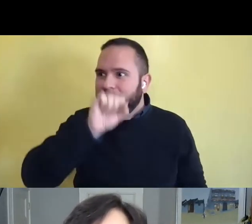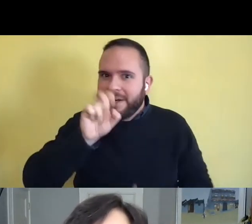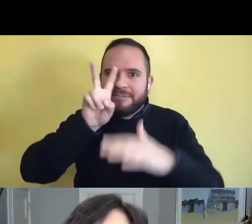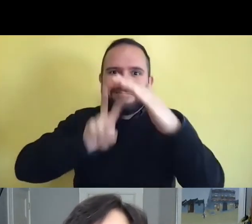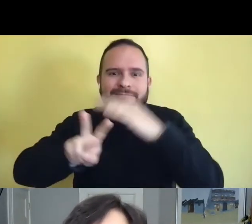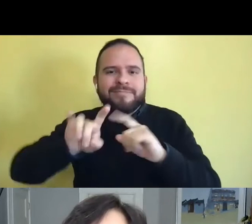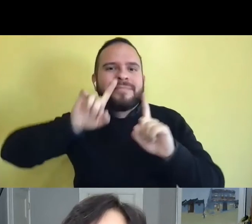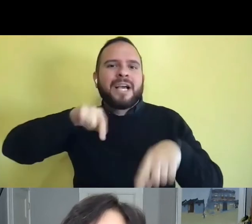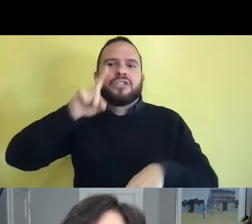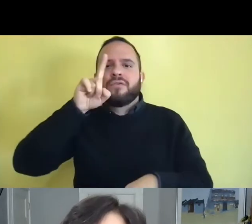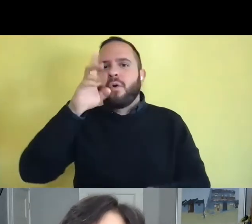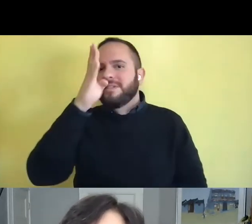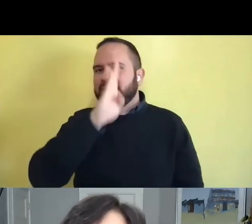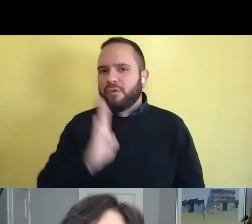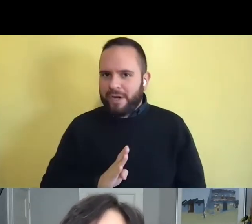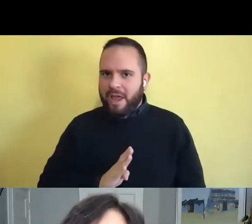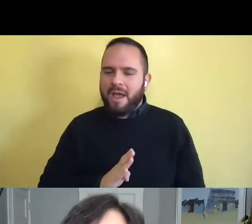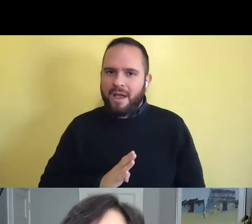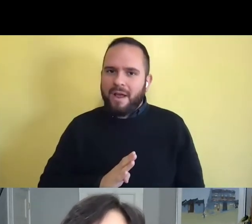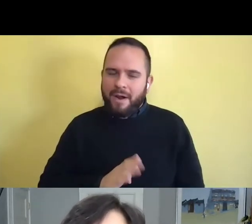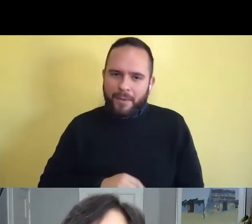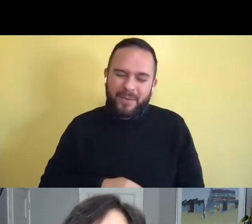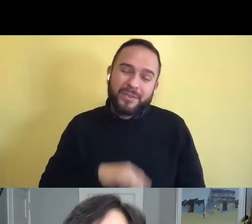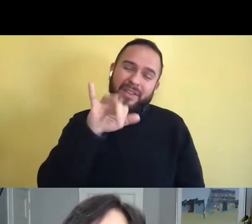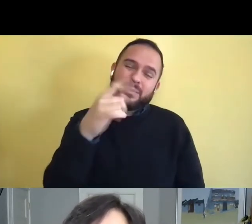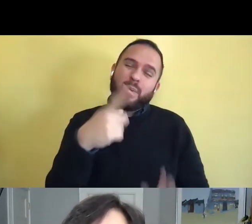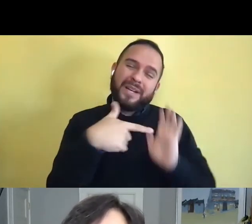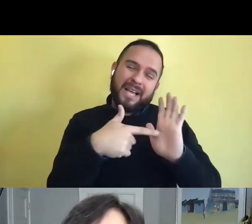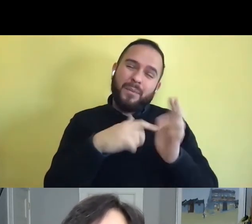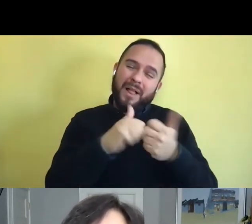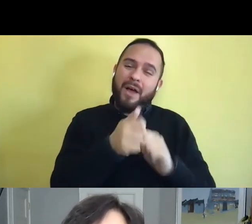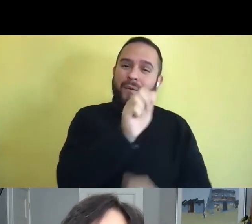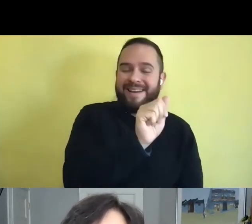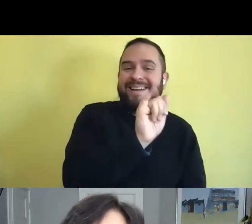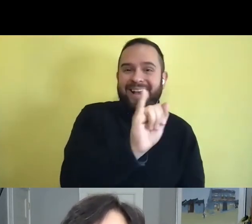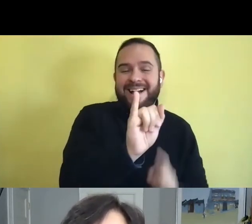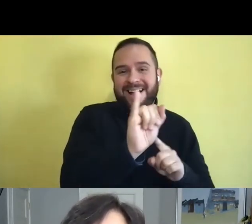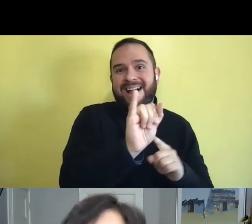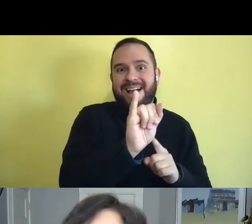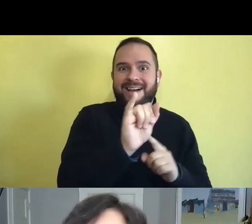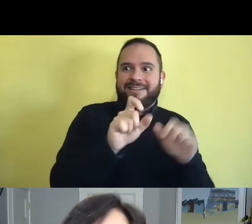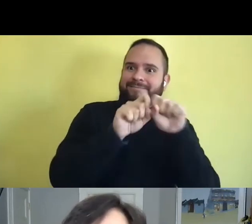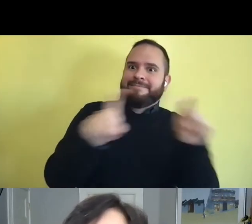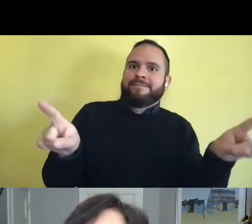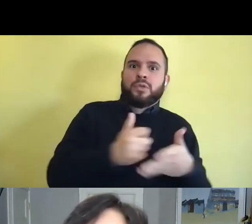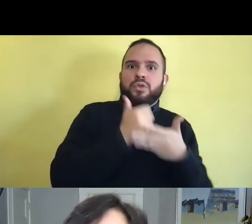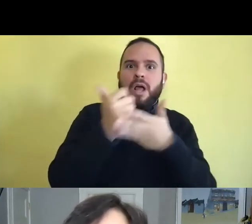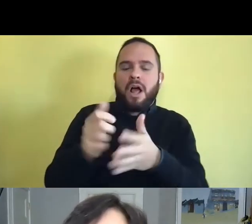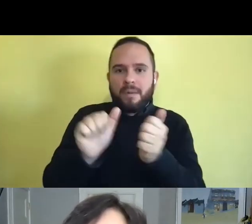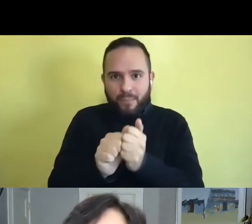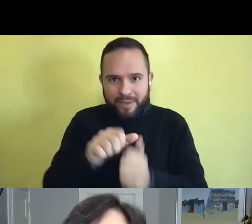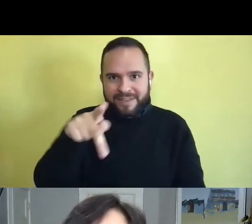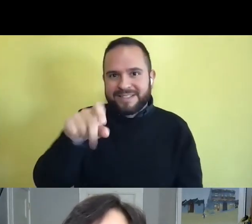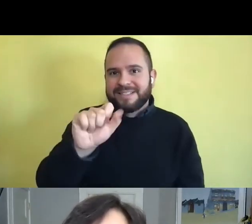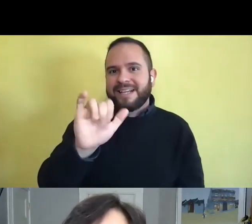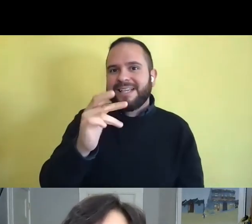of how AI is beginning to be deployed to help with psychiatric disability. Again, very early